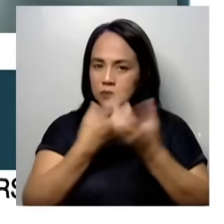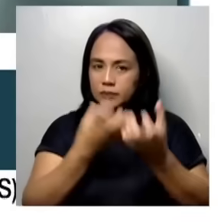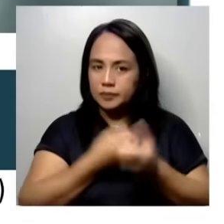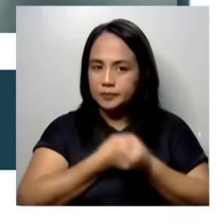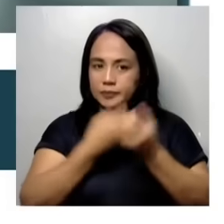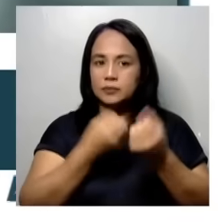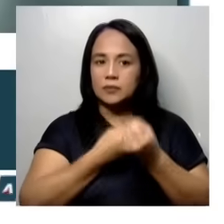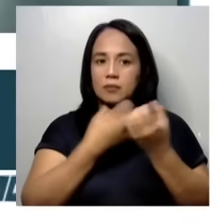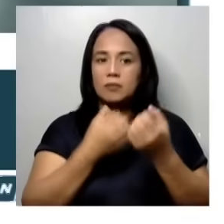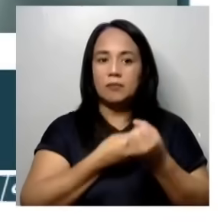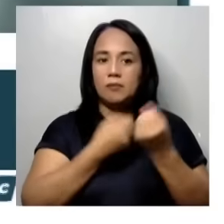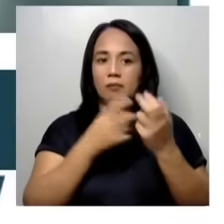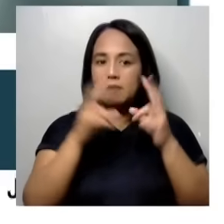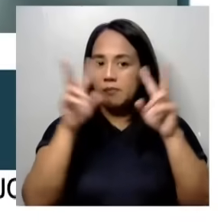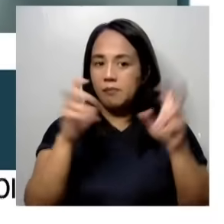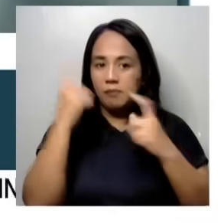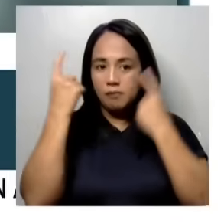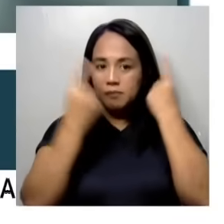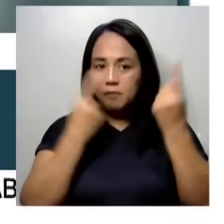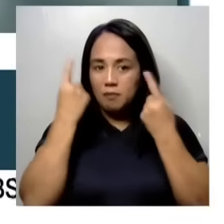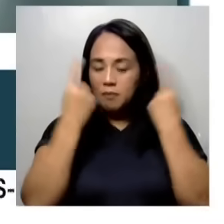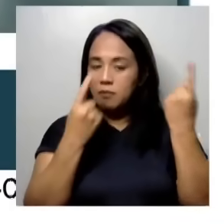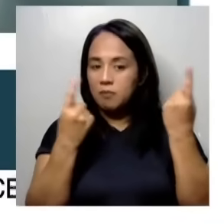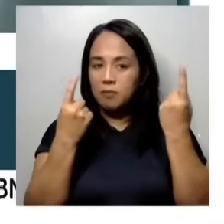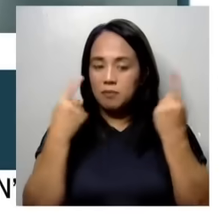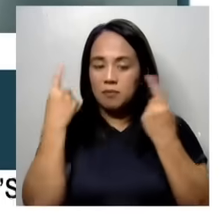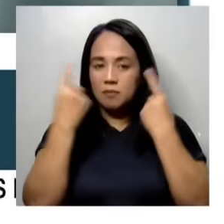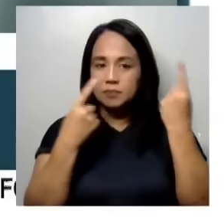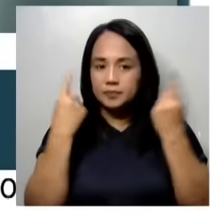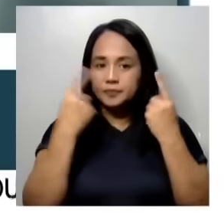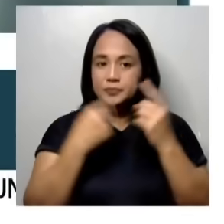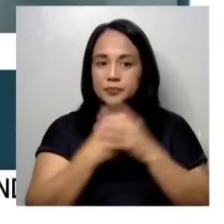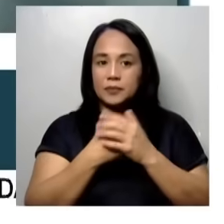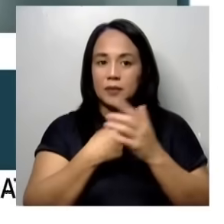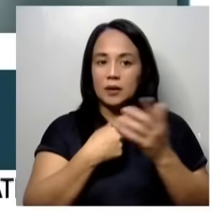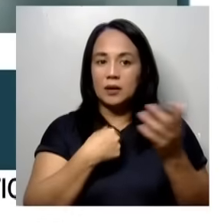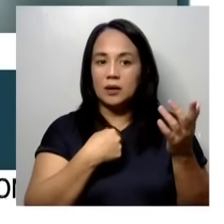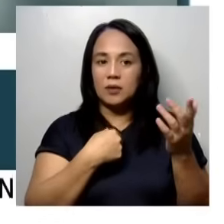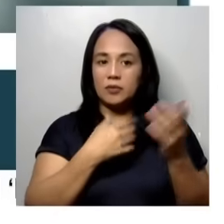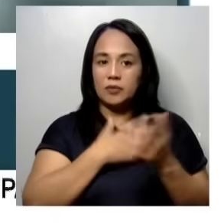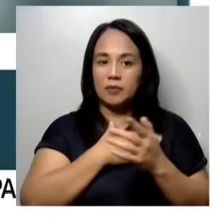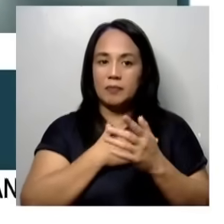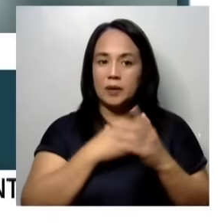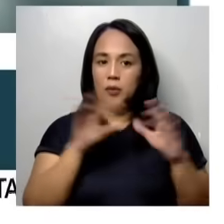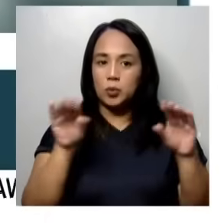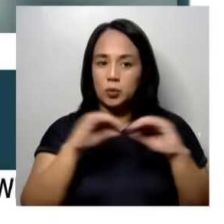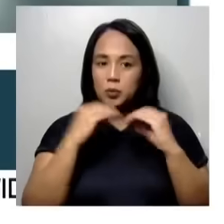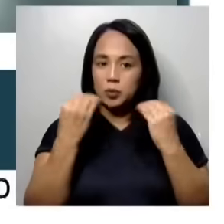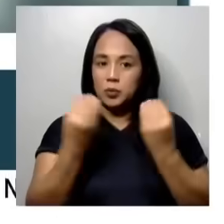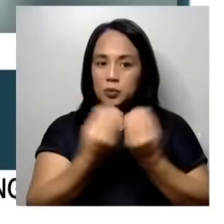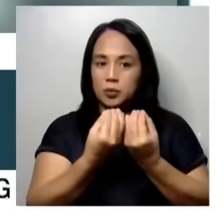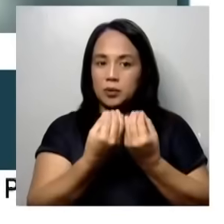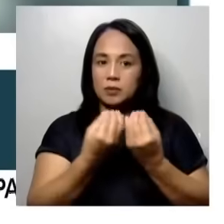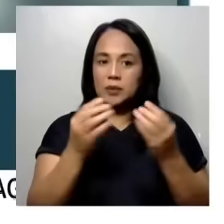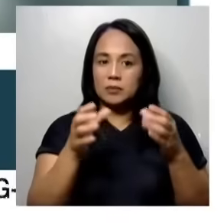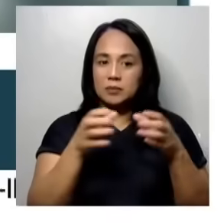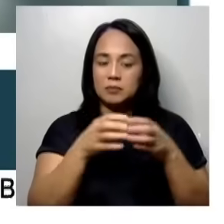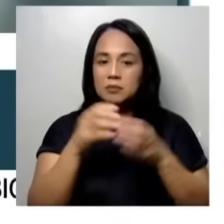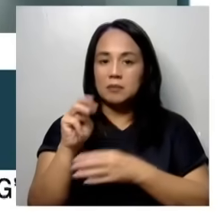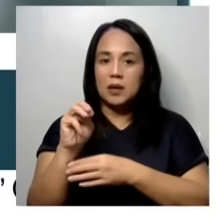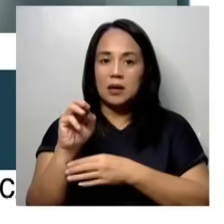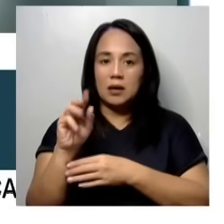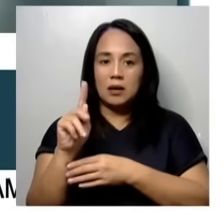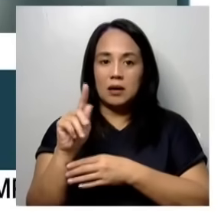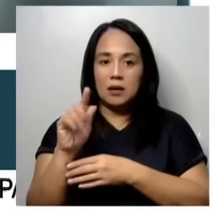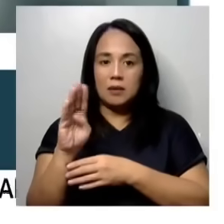the issues and concerns of the constituencies of my organization, by Bagong Alyansa Makabayan.